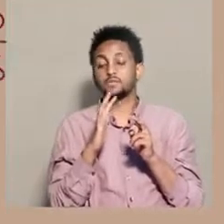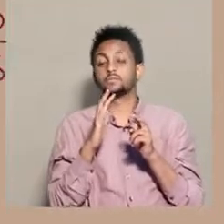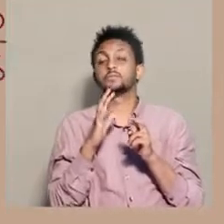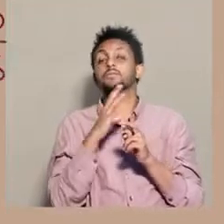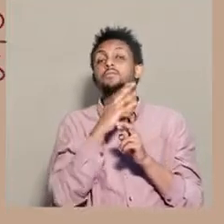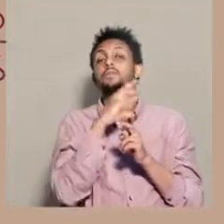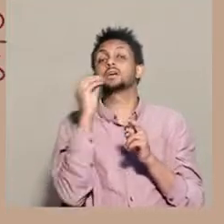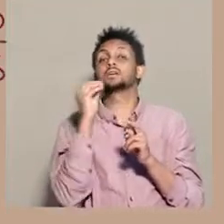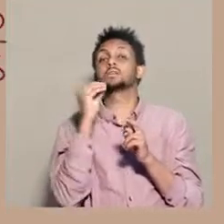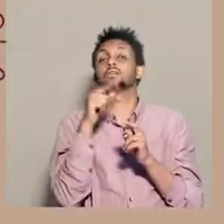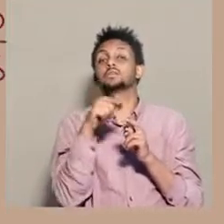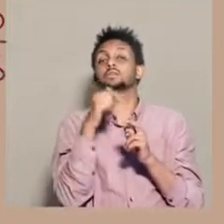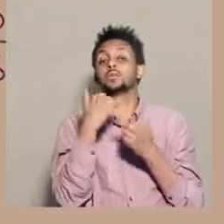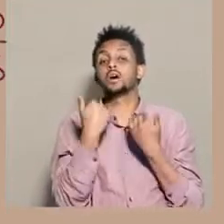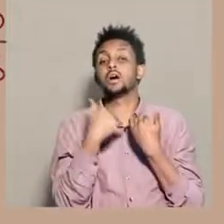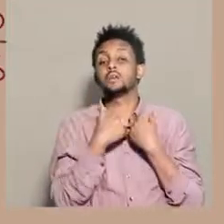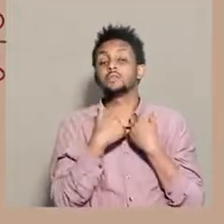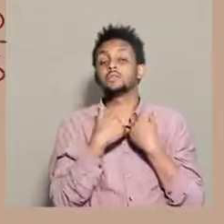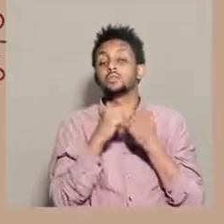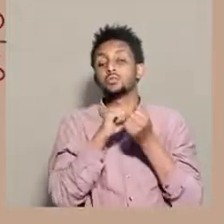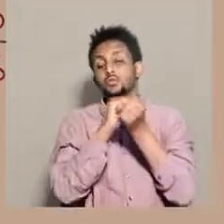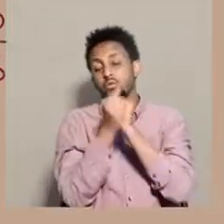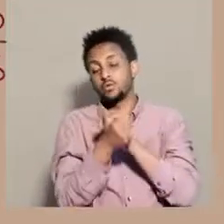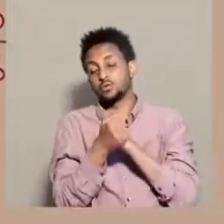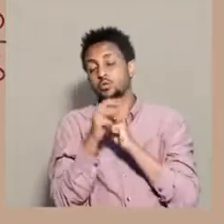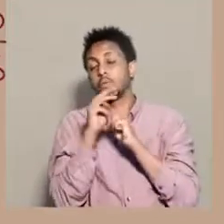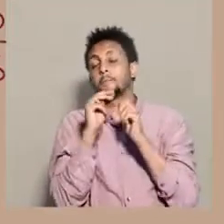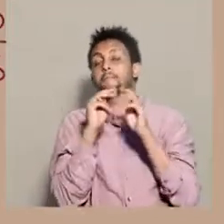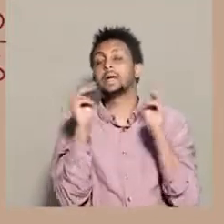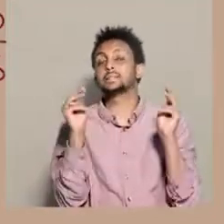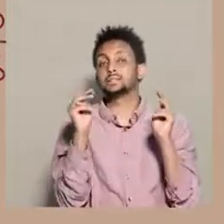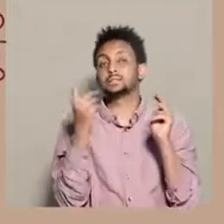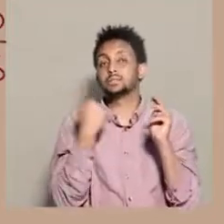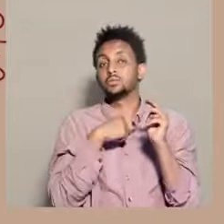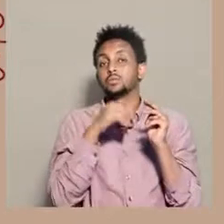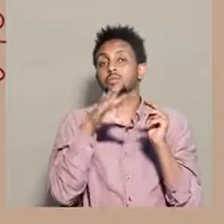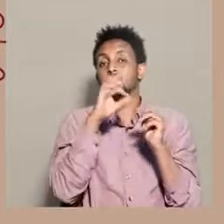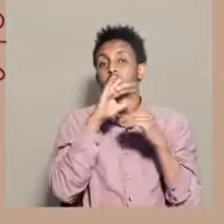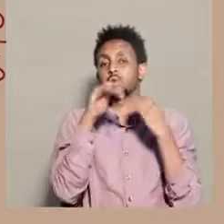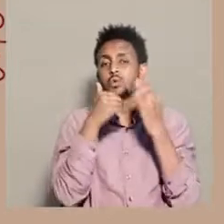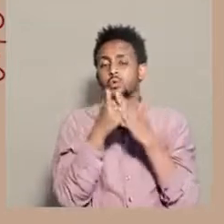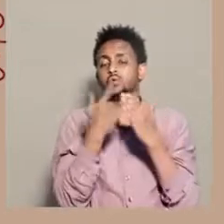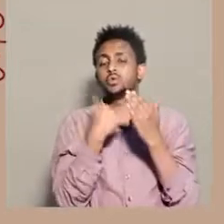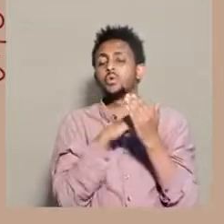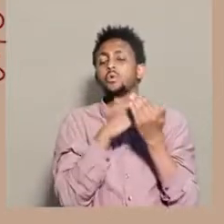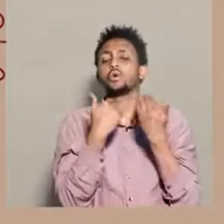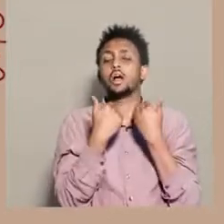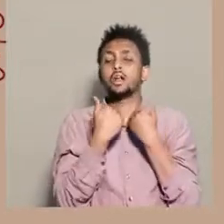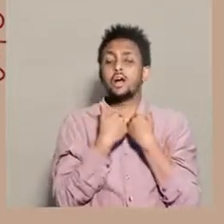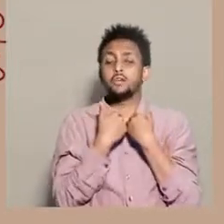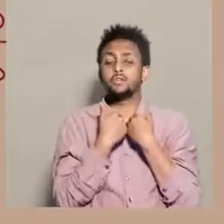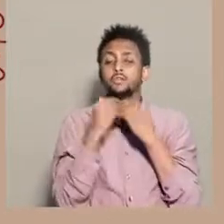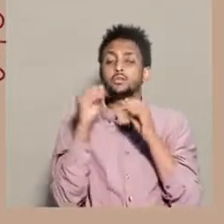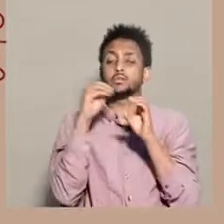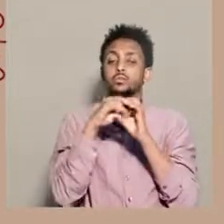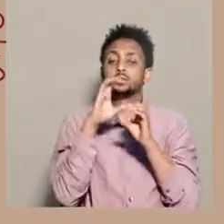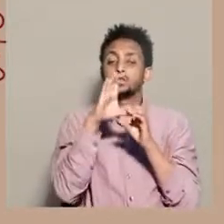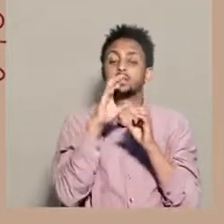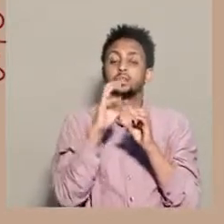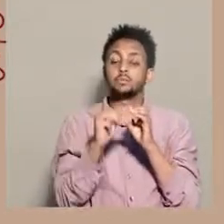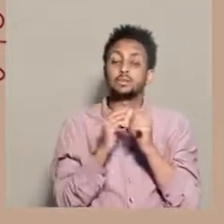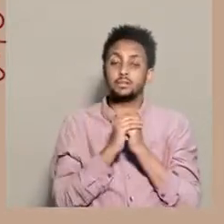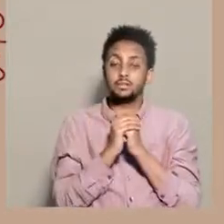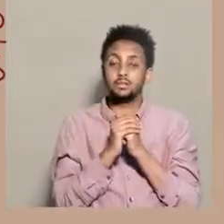5 centimeter. Actually, here we can convert it into meter, then you can find it, or you can put it in centimeter